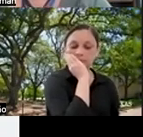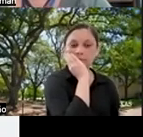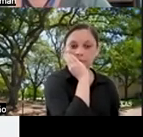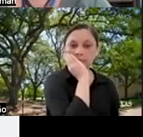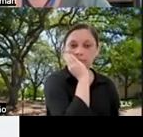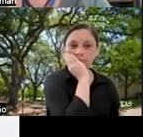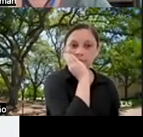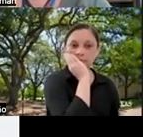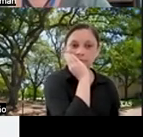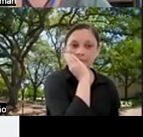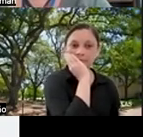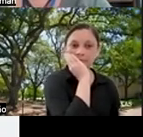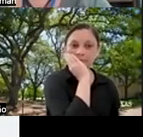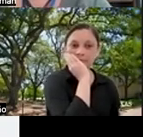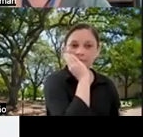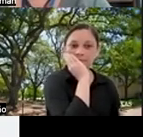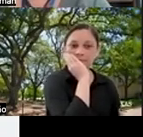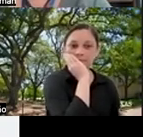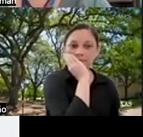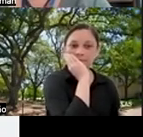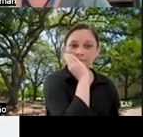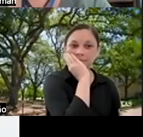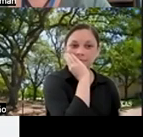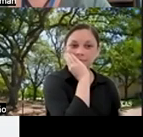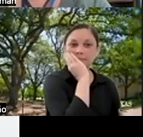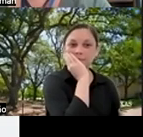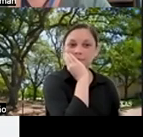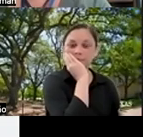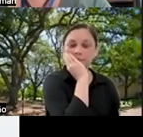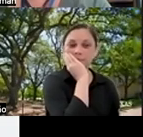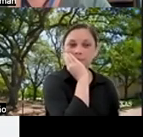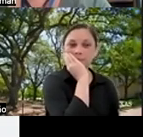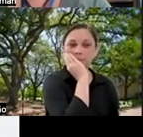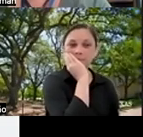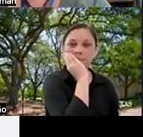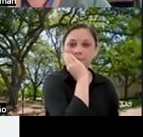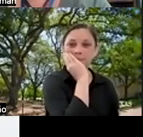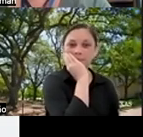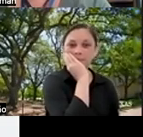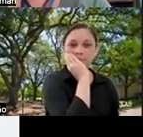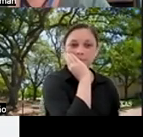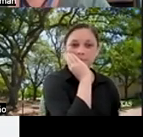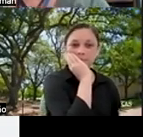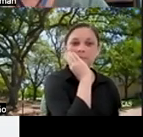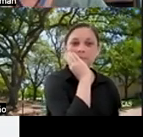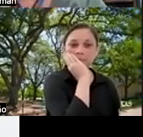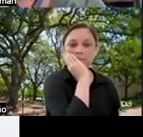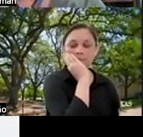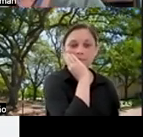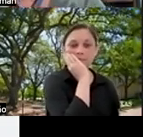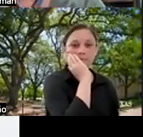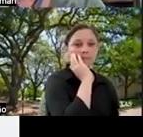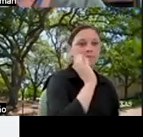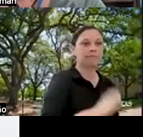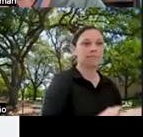Perhaps I would add that to a measurable data system with measurable outcomes or